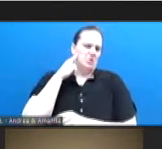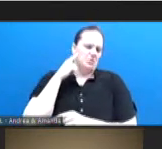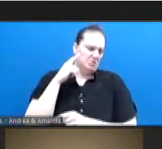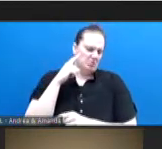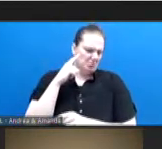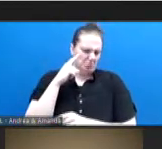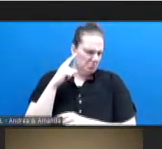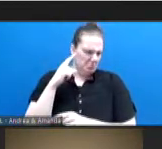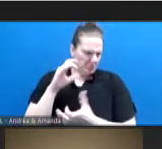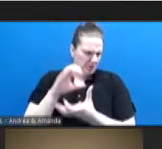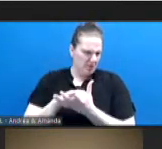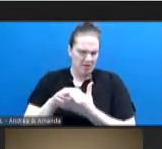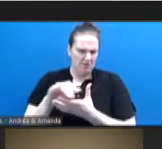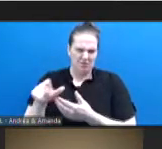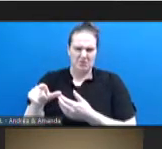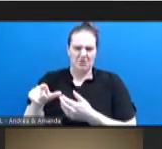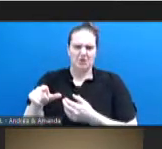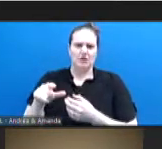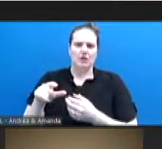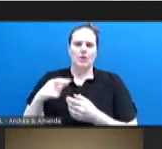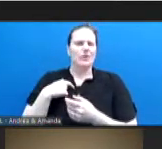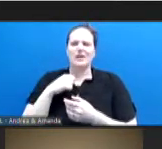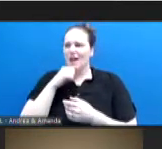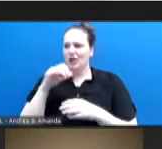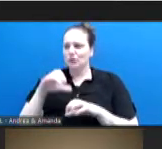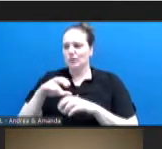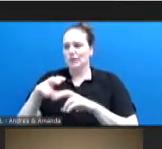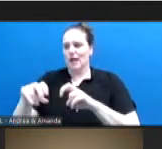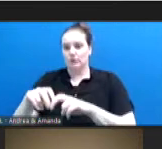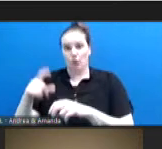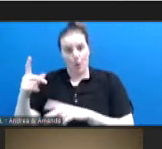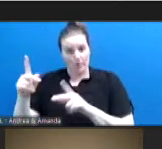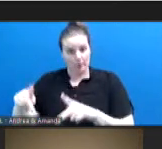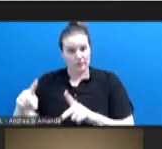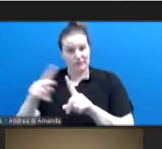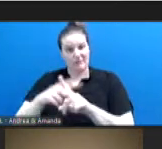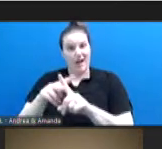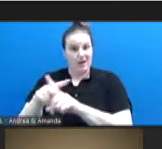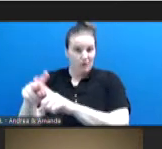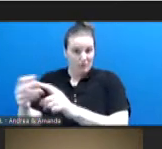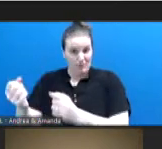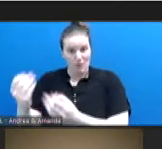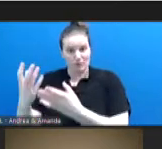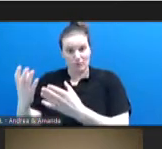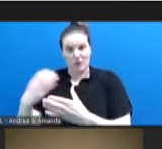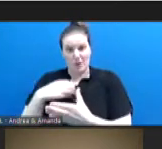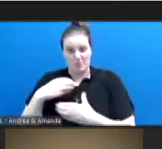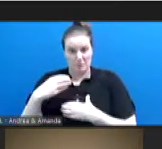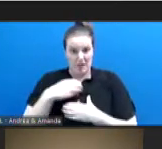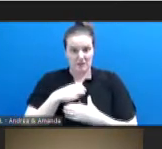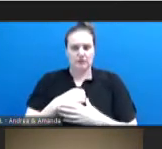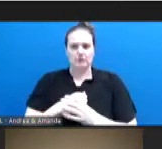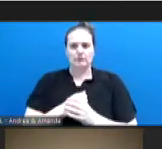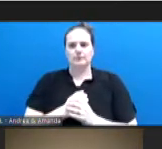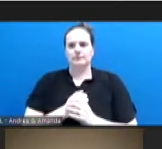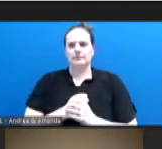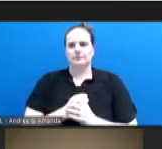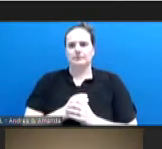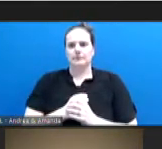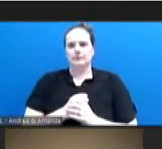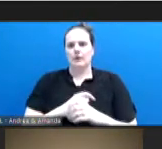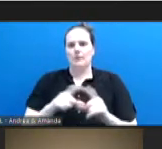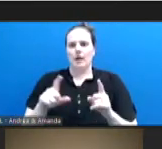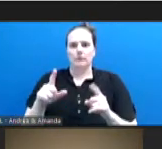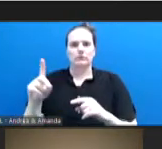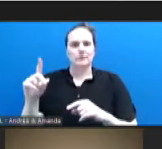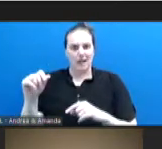haven't done that analysis to see whether one person would file multiple complaints, but I believe the data